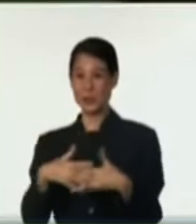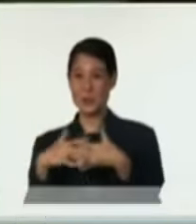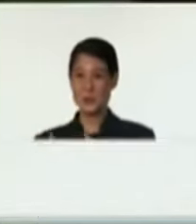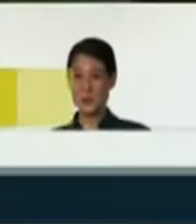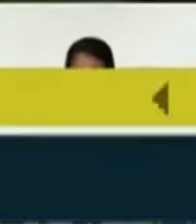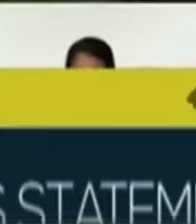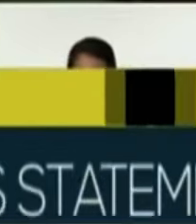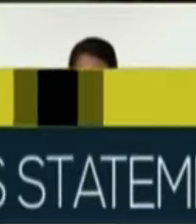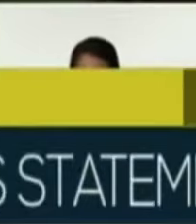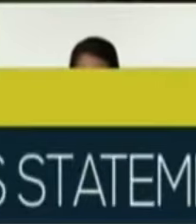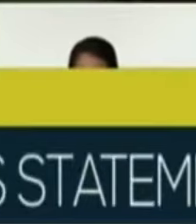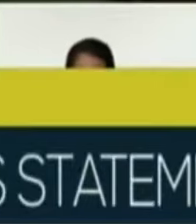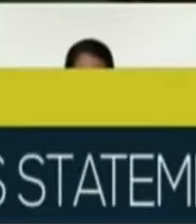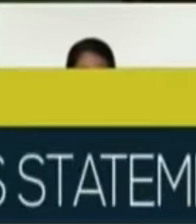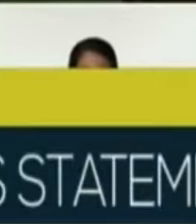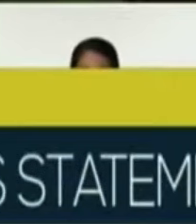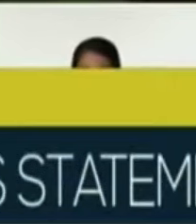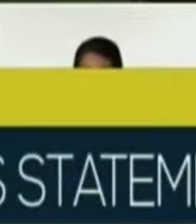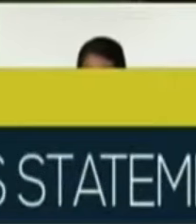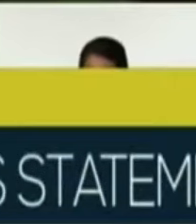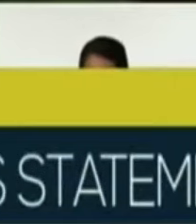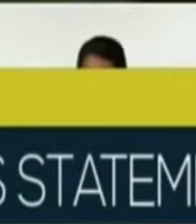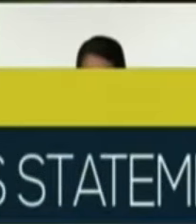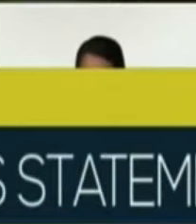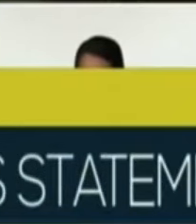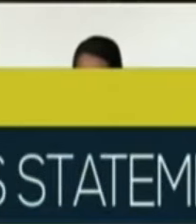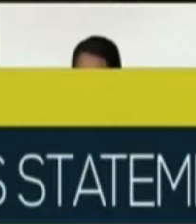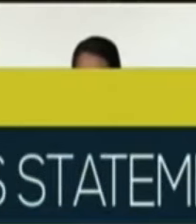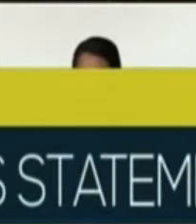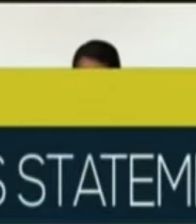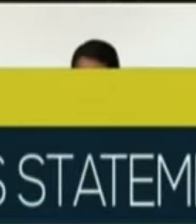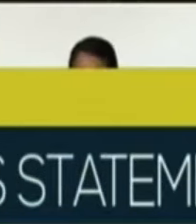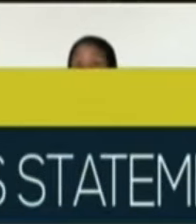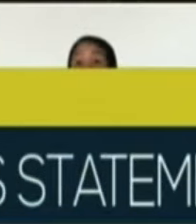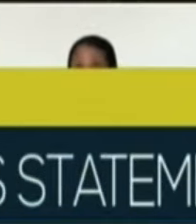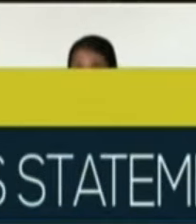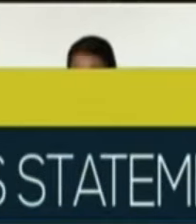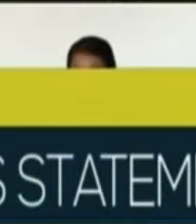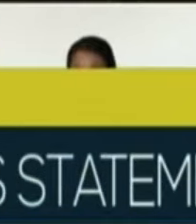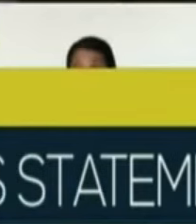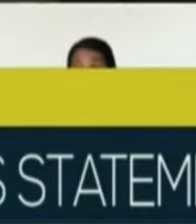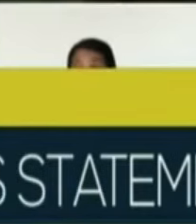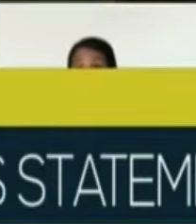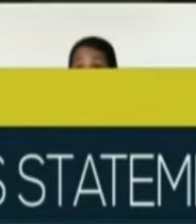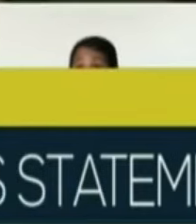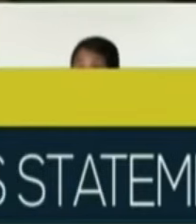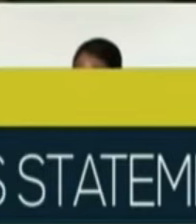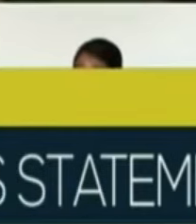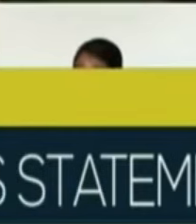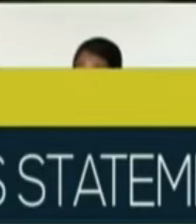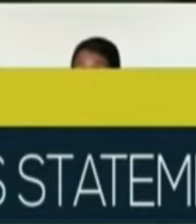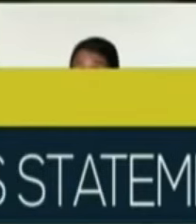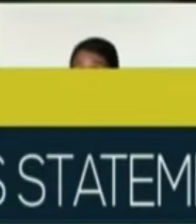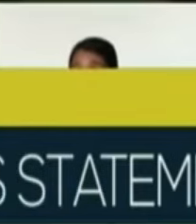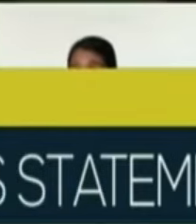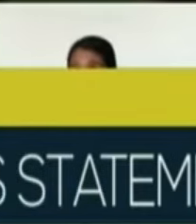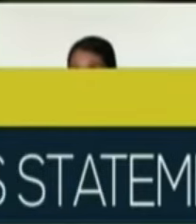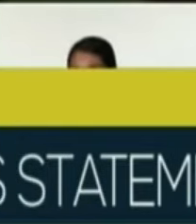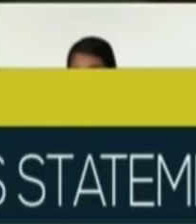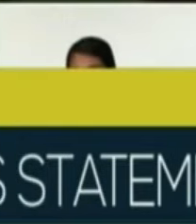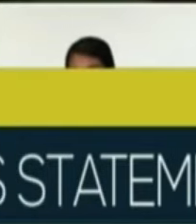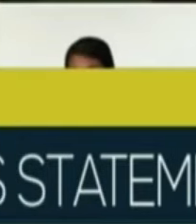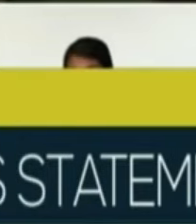BRICS, and the without favorable environment for towards Cuba and BRICS, a